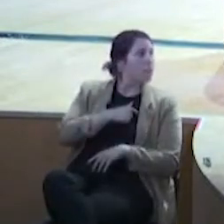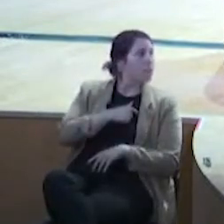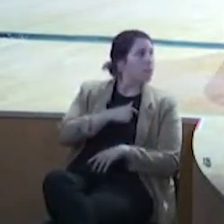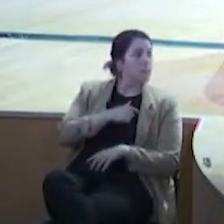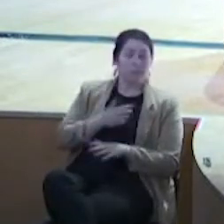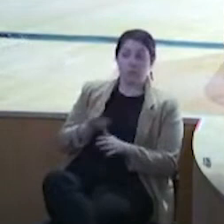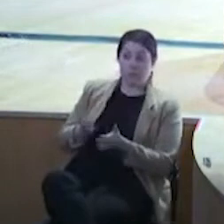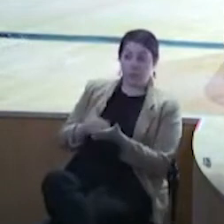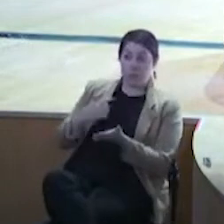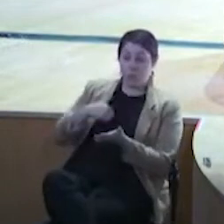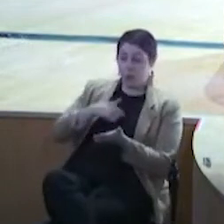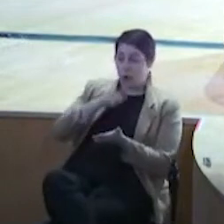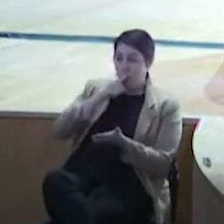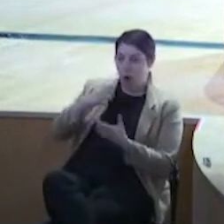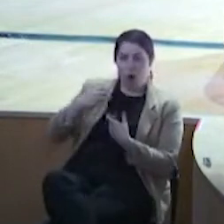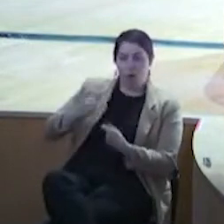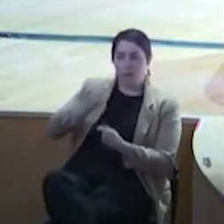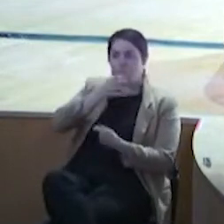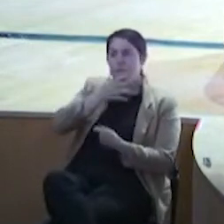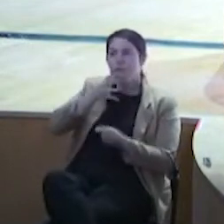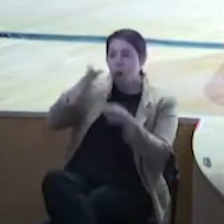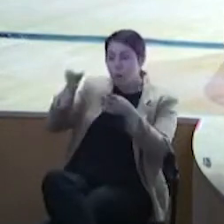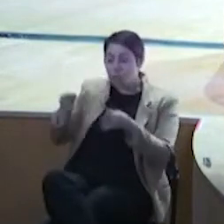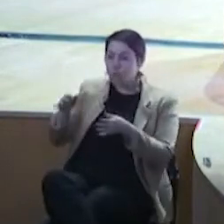we are farmers, so it impacts